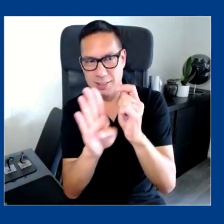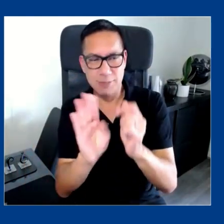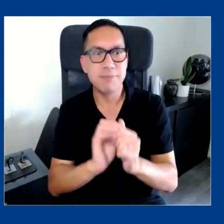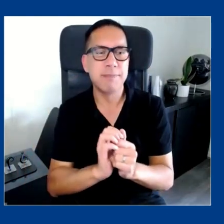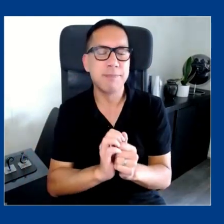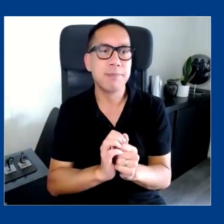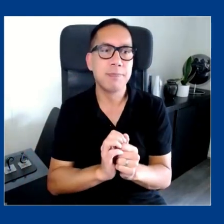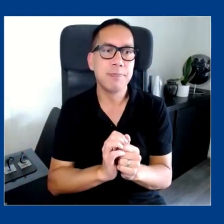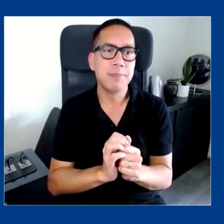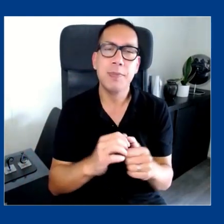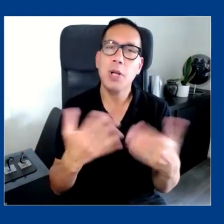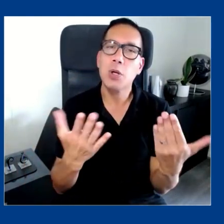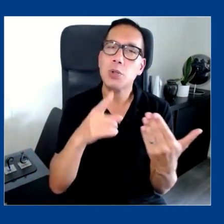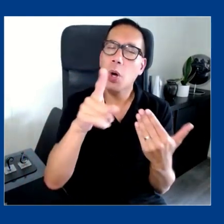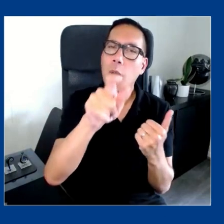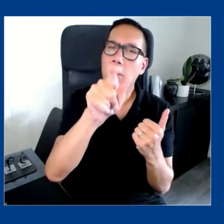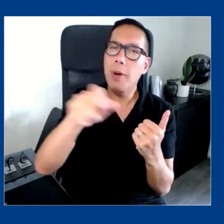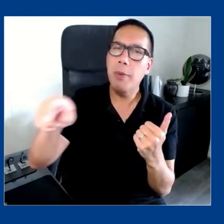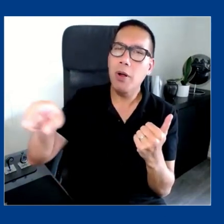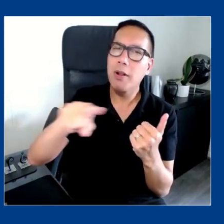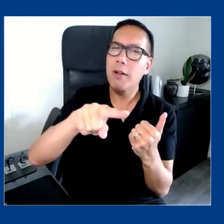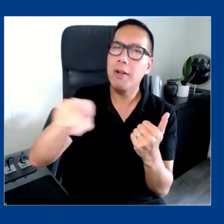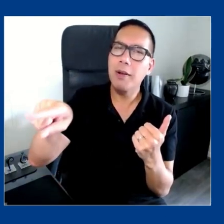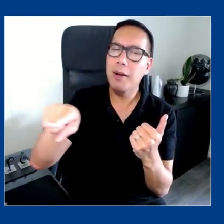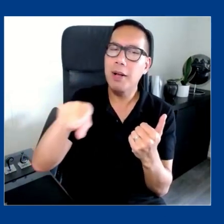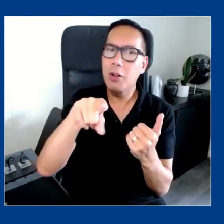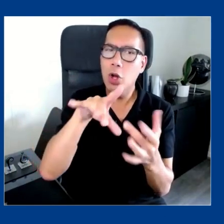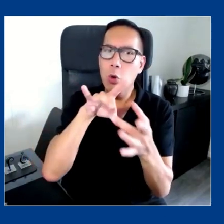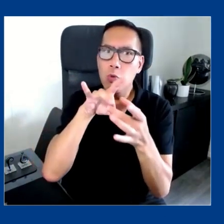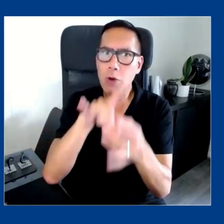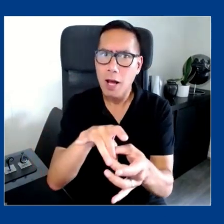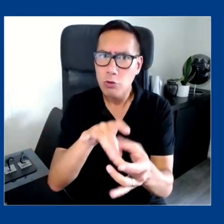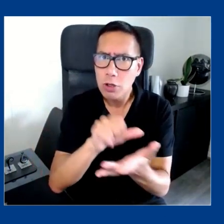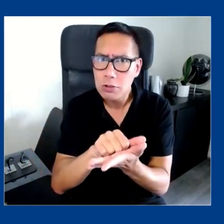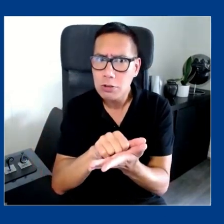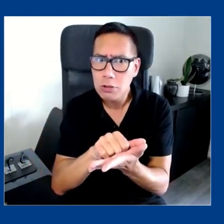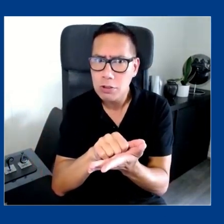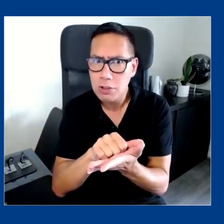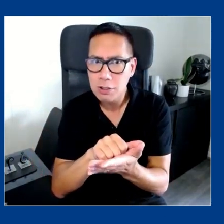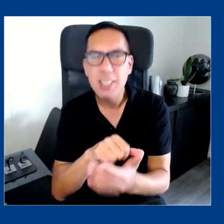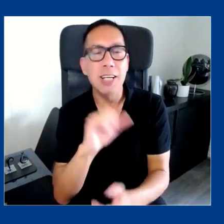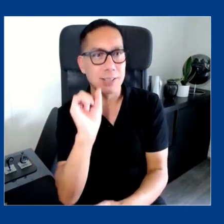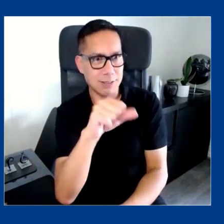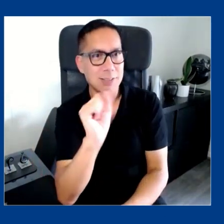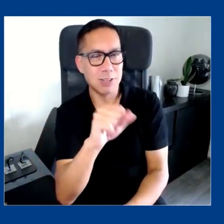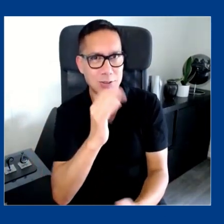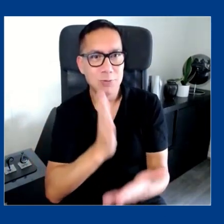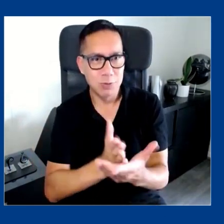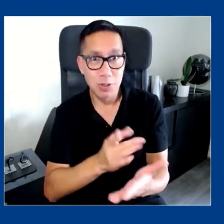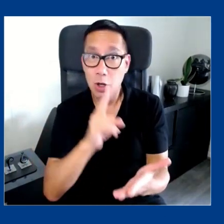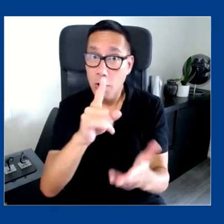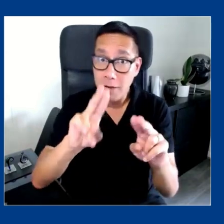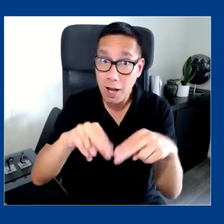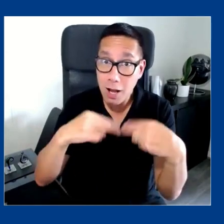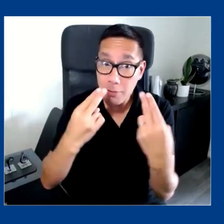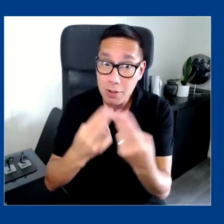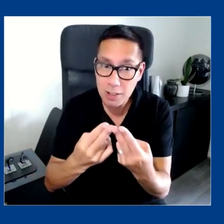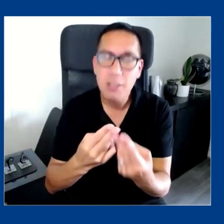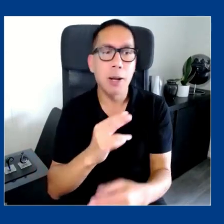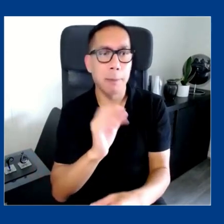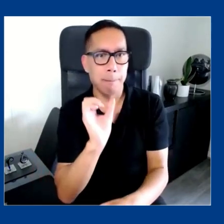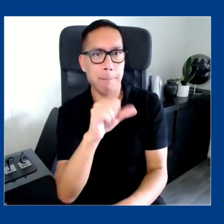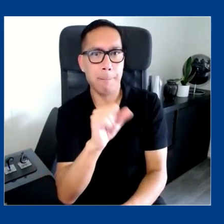people that you are related to? Yes, they are. They're your several family? Several